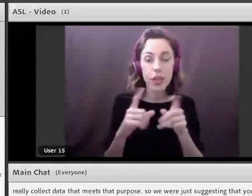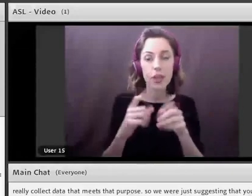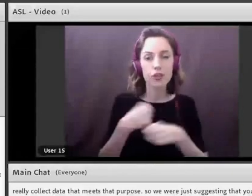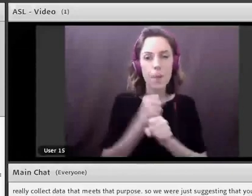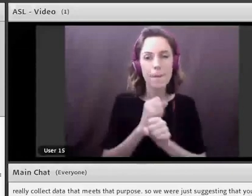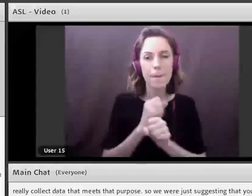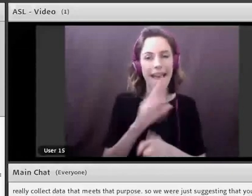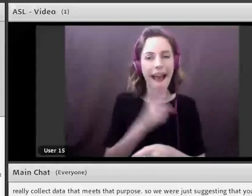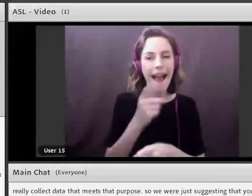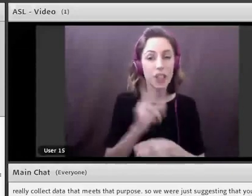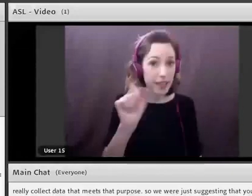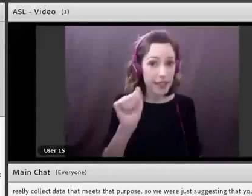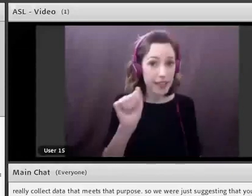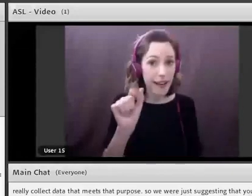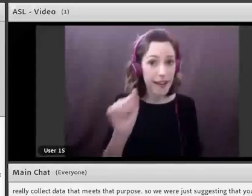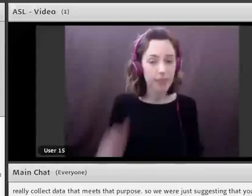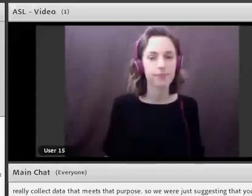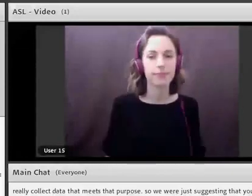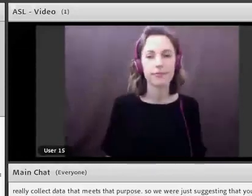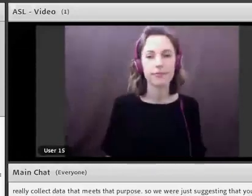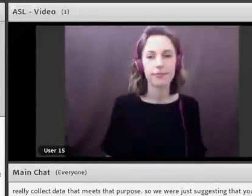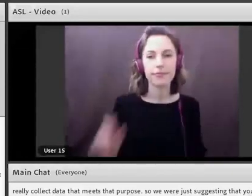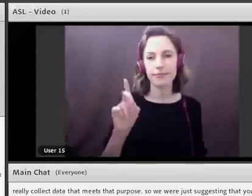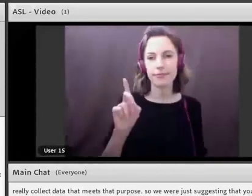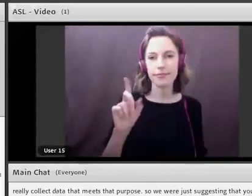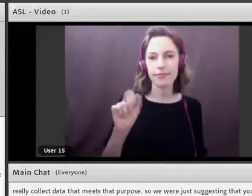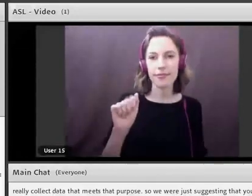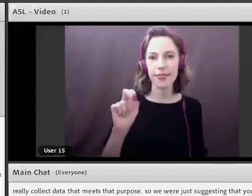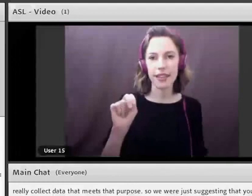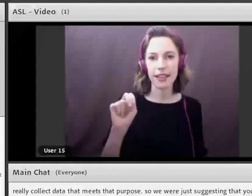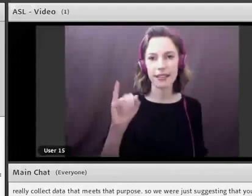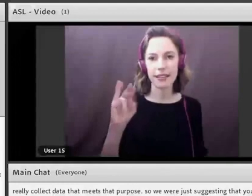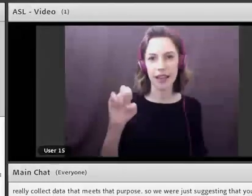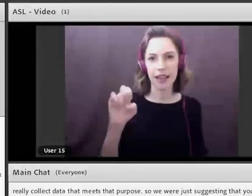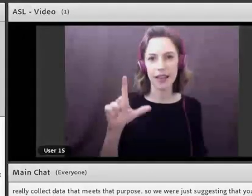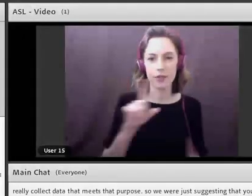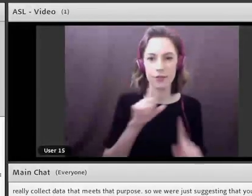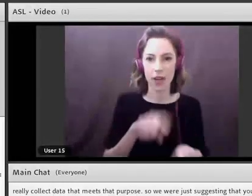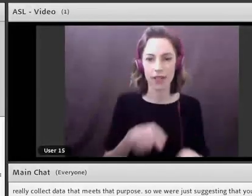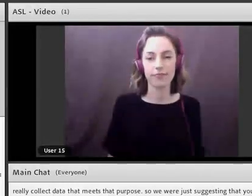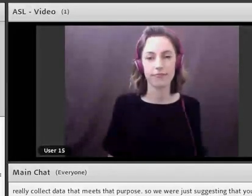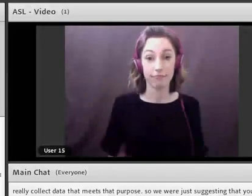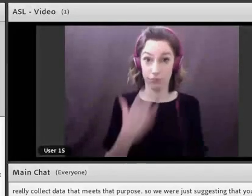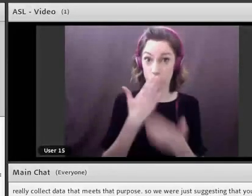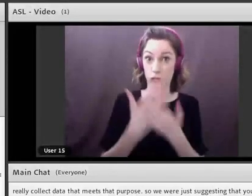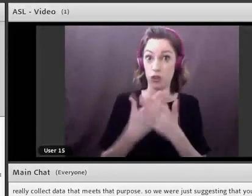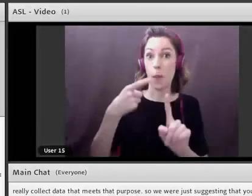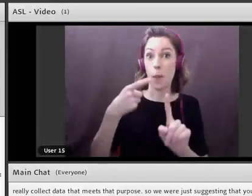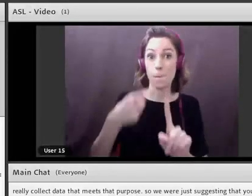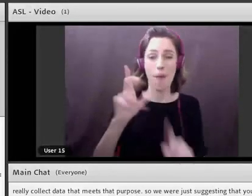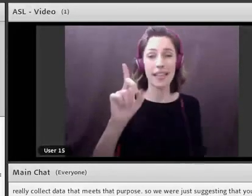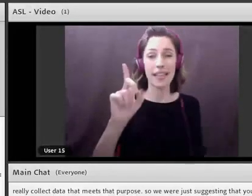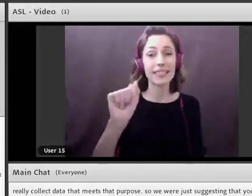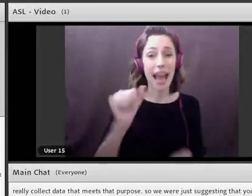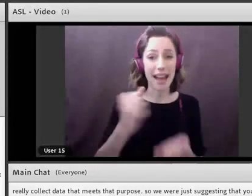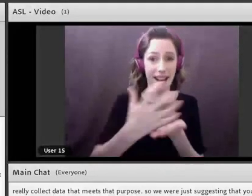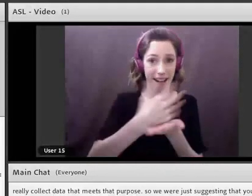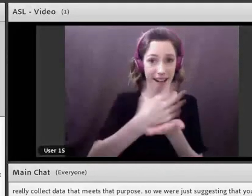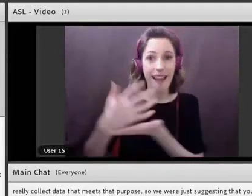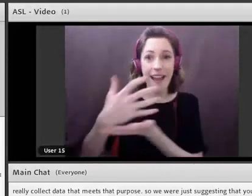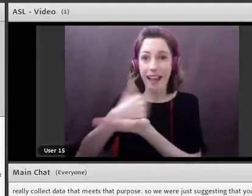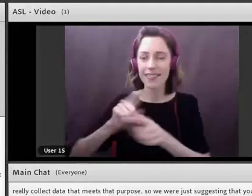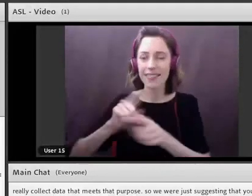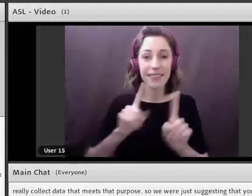It brings up a good point that data is collected in different settings, and if it takes the same approach